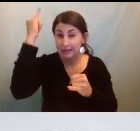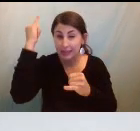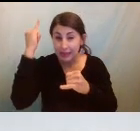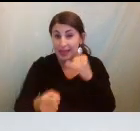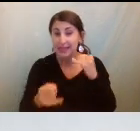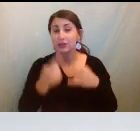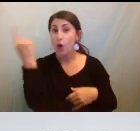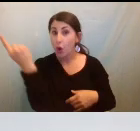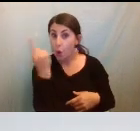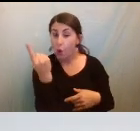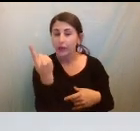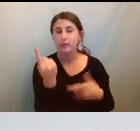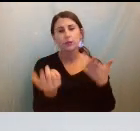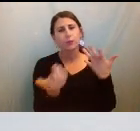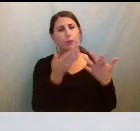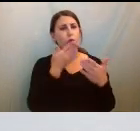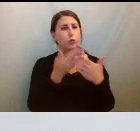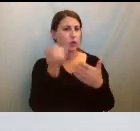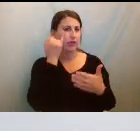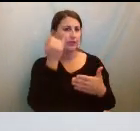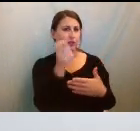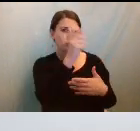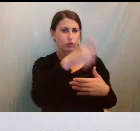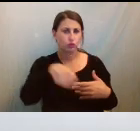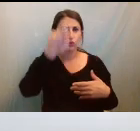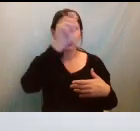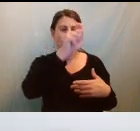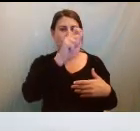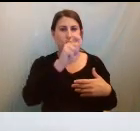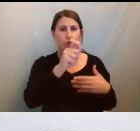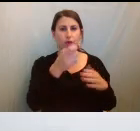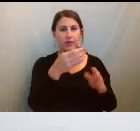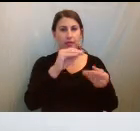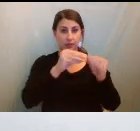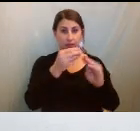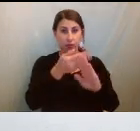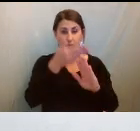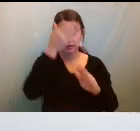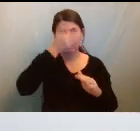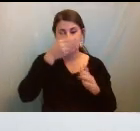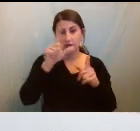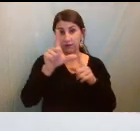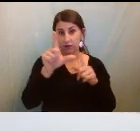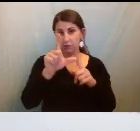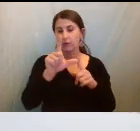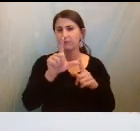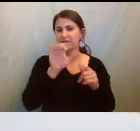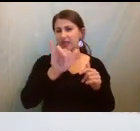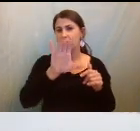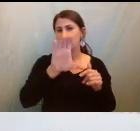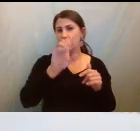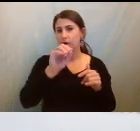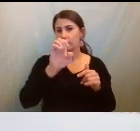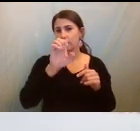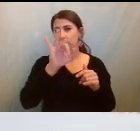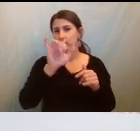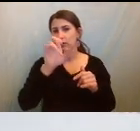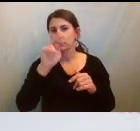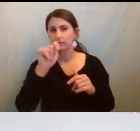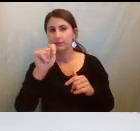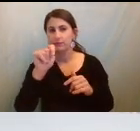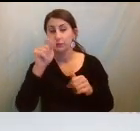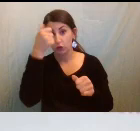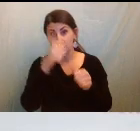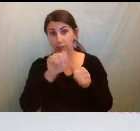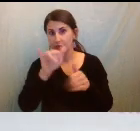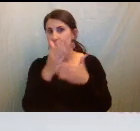idea for you to circle which one the coefficient is. Coefficient is the number in front of a variable, and remember that is last. So